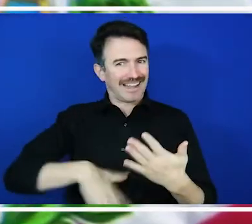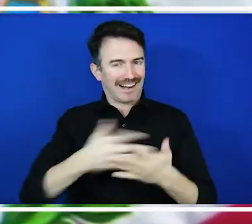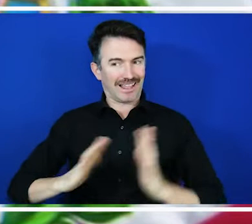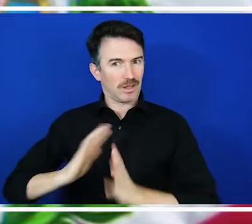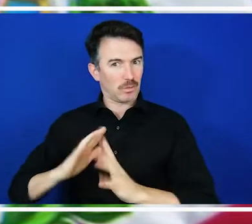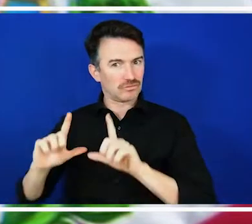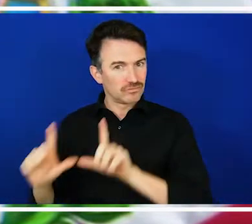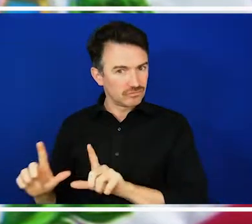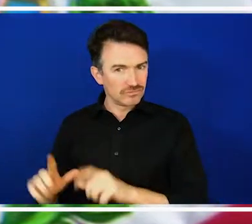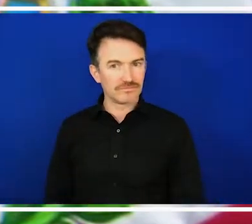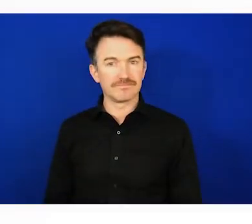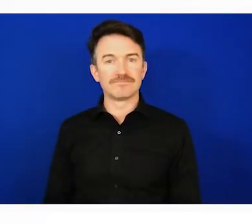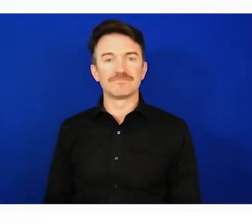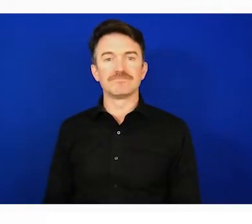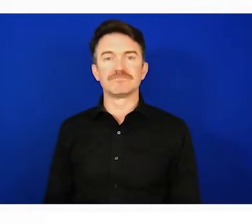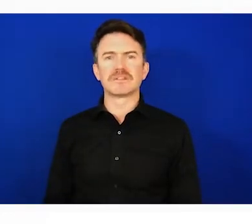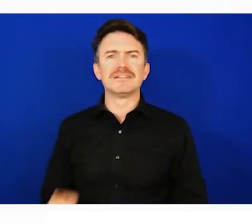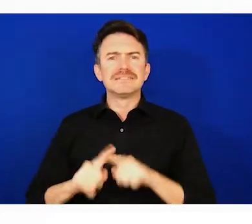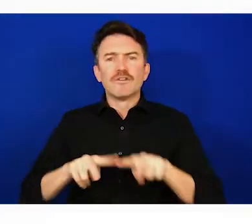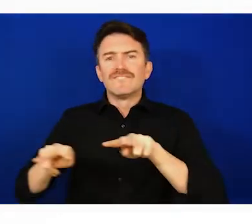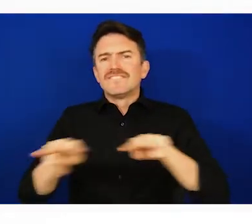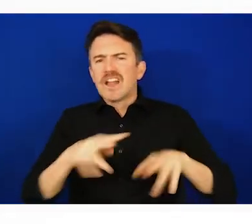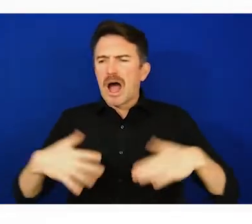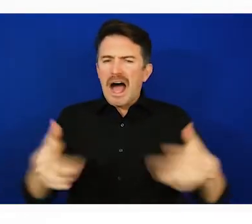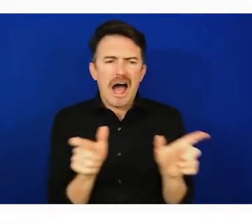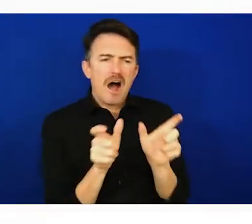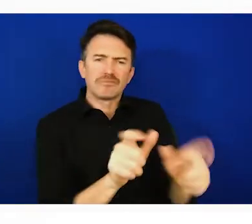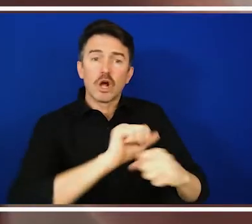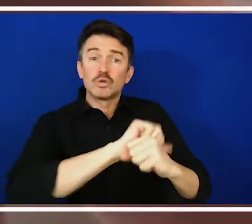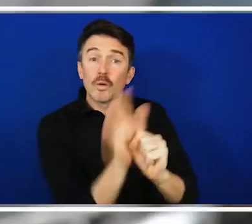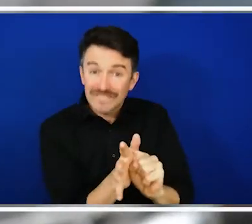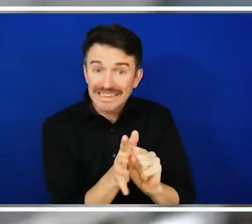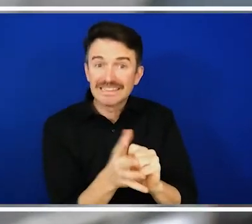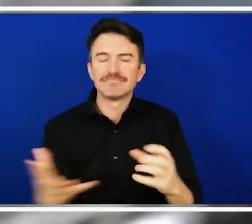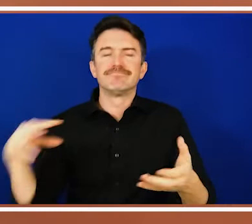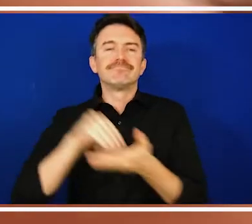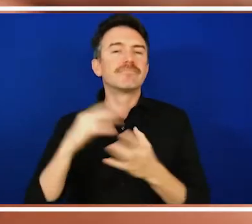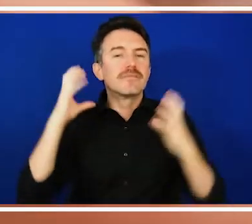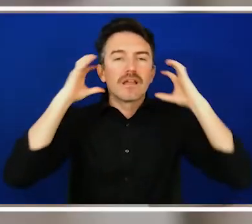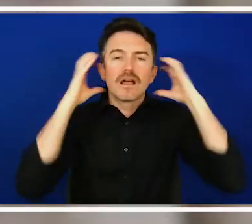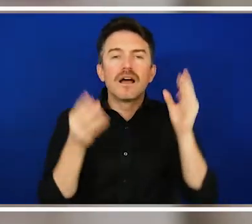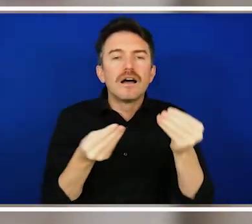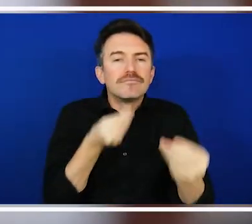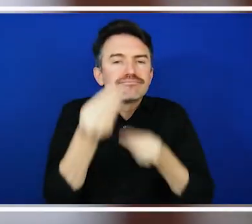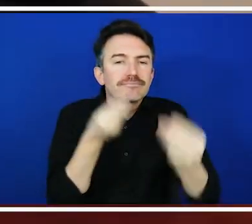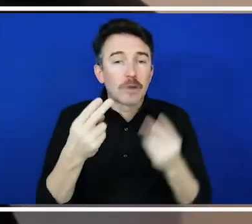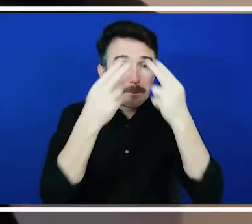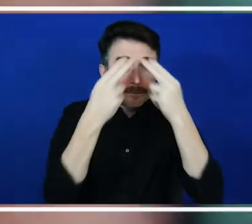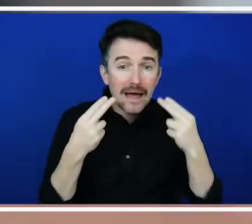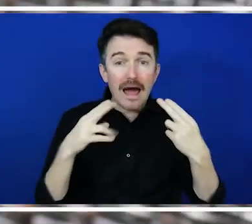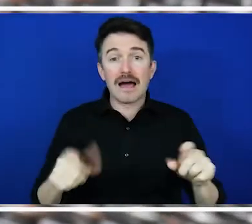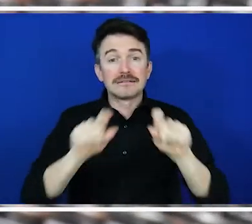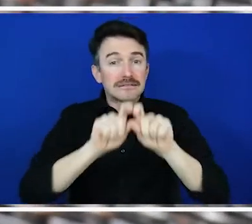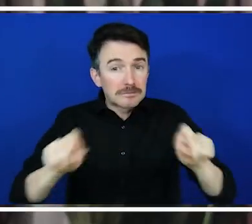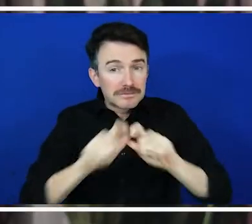Presidential messages started to feature sign language. Videos with prevention messages featured audio description